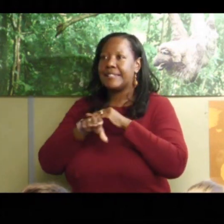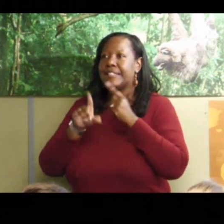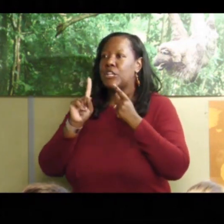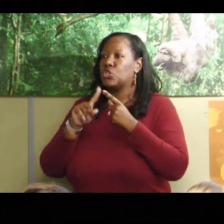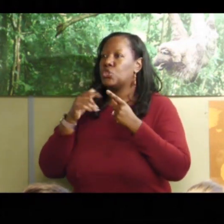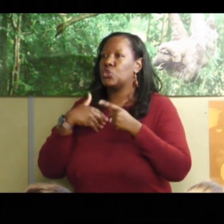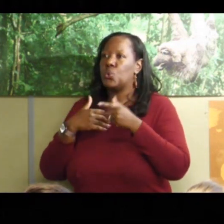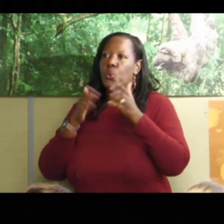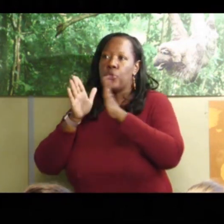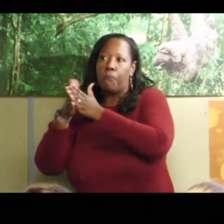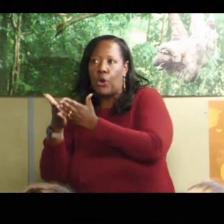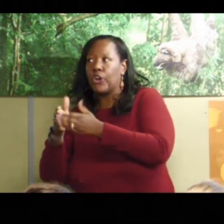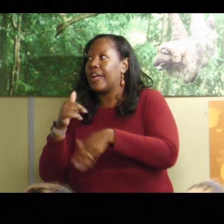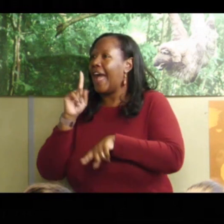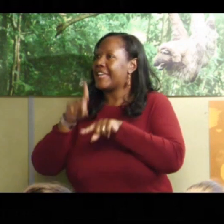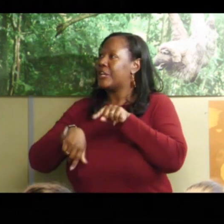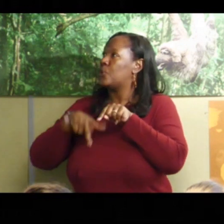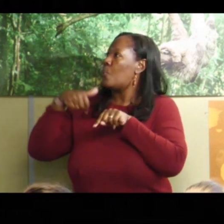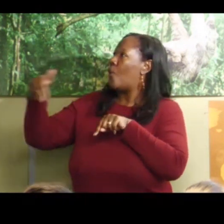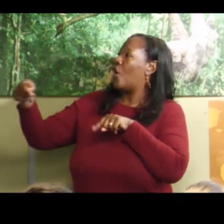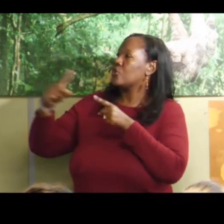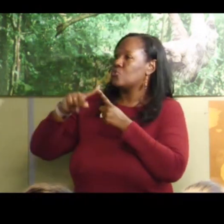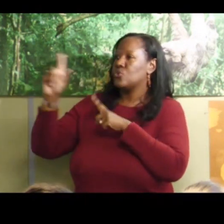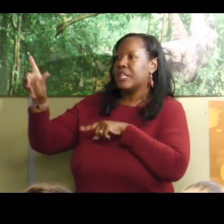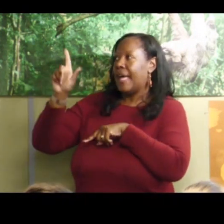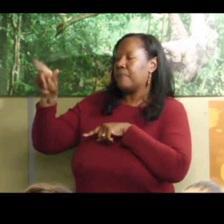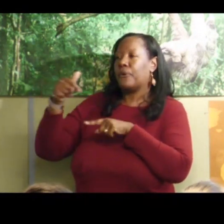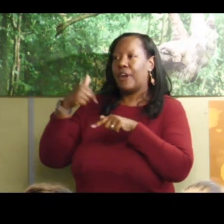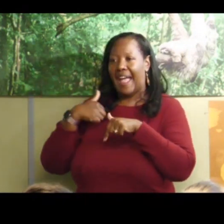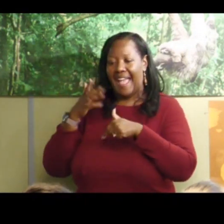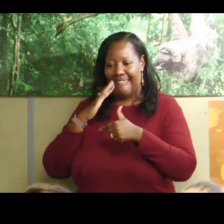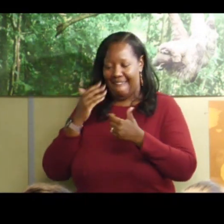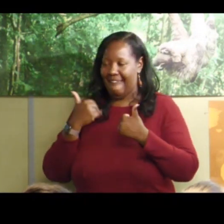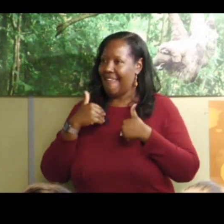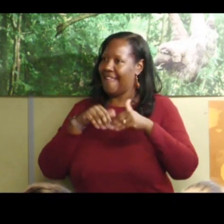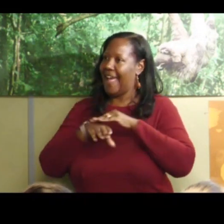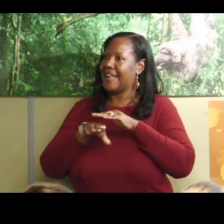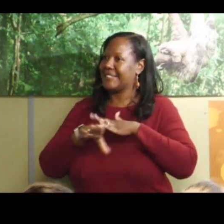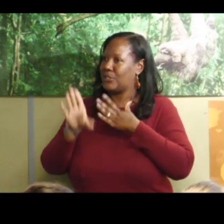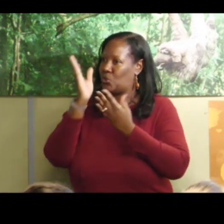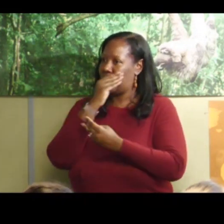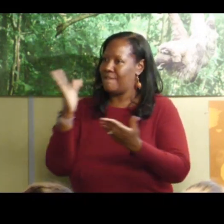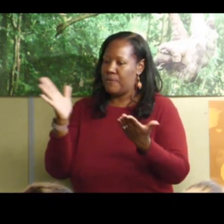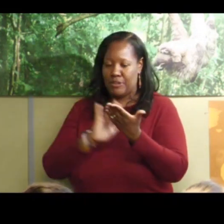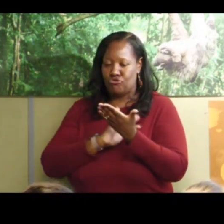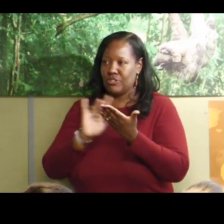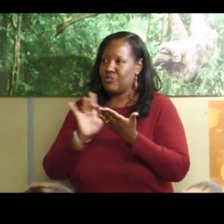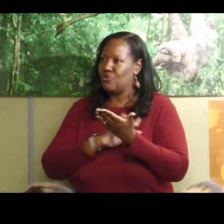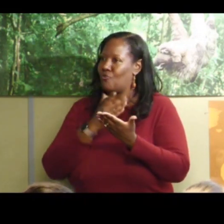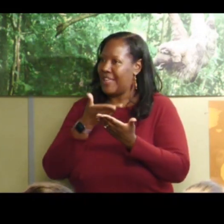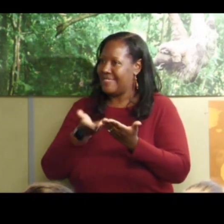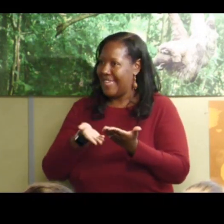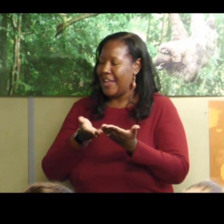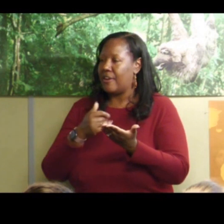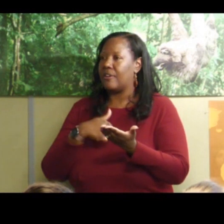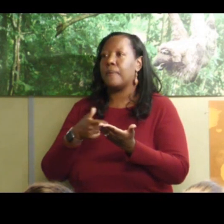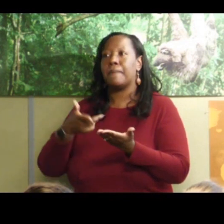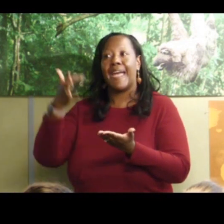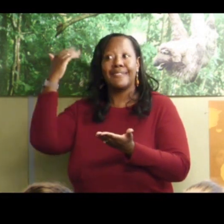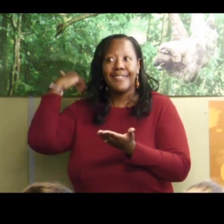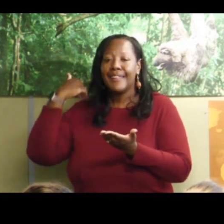to the library and lived out in the country, they were trying to do their best with what was available to